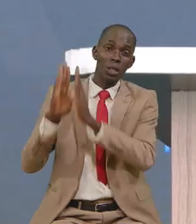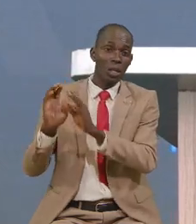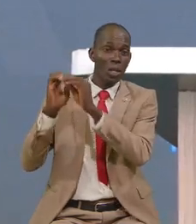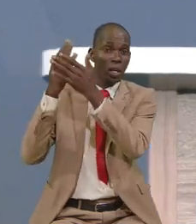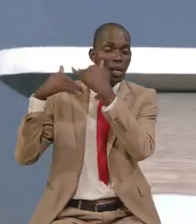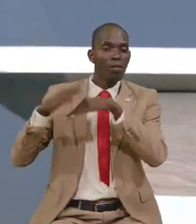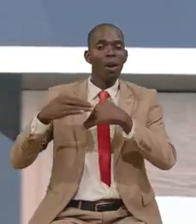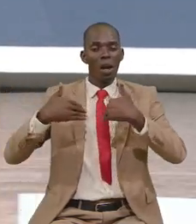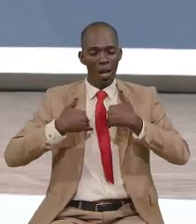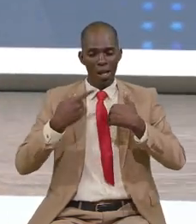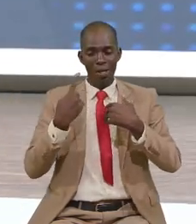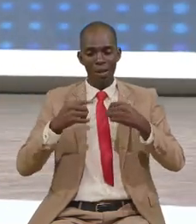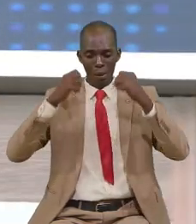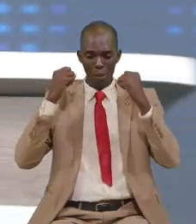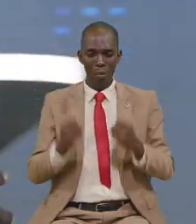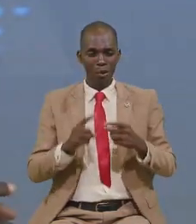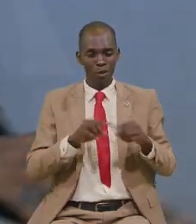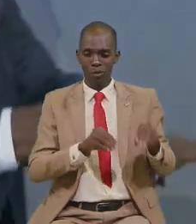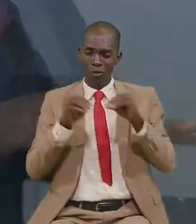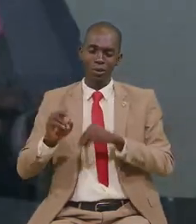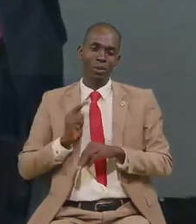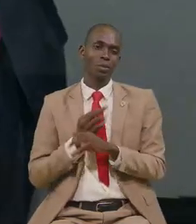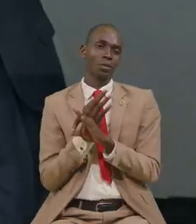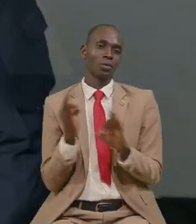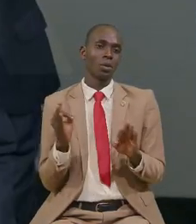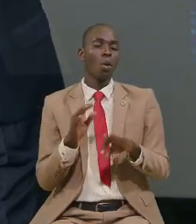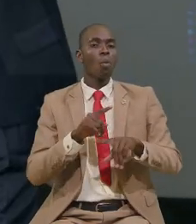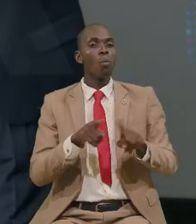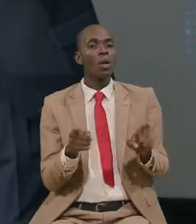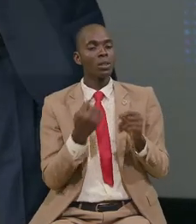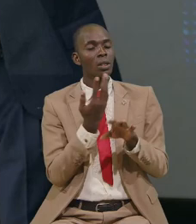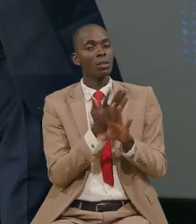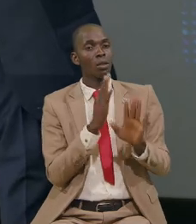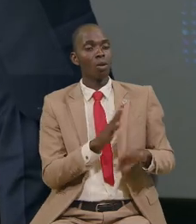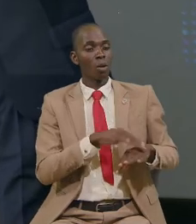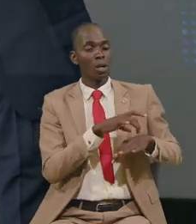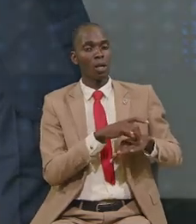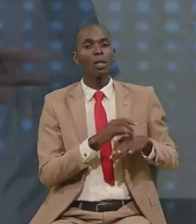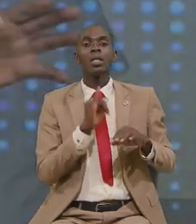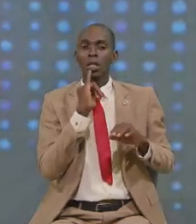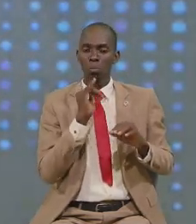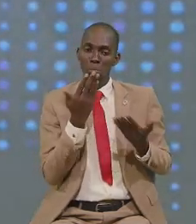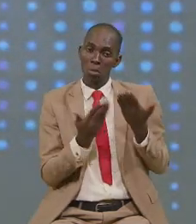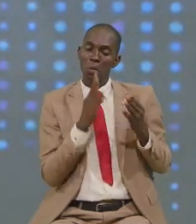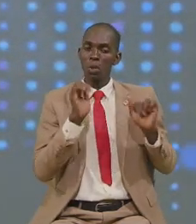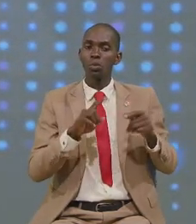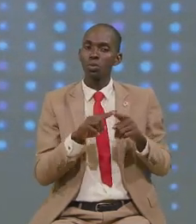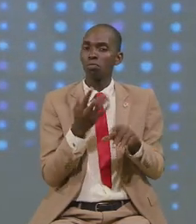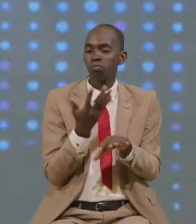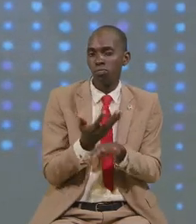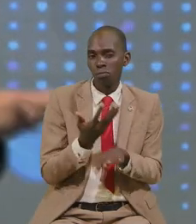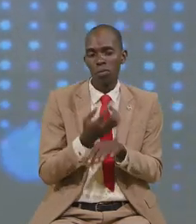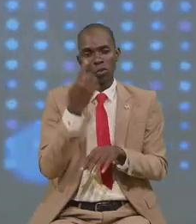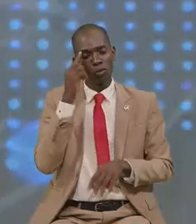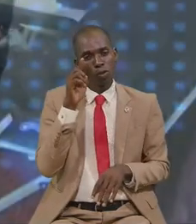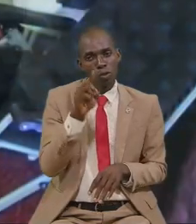free. Advocate on earth may be able to intercede for you and plead for you